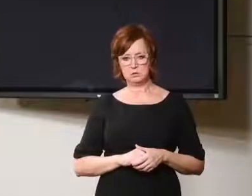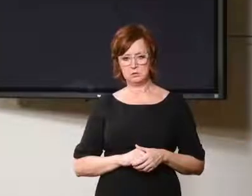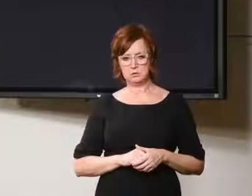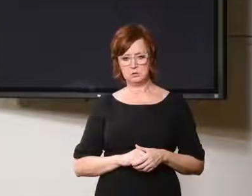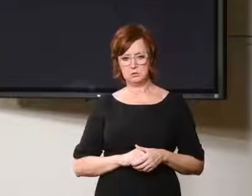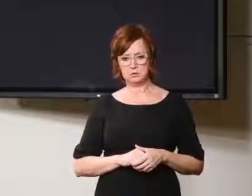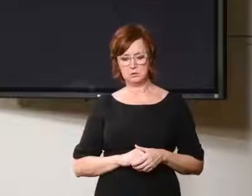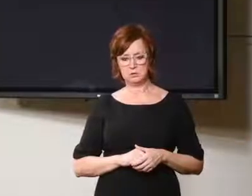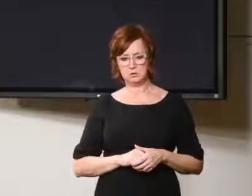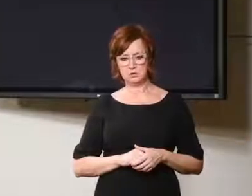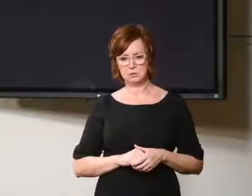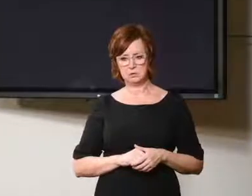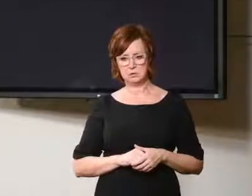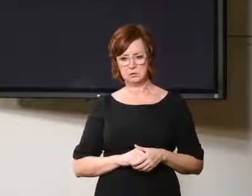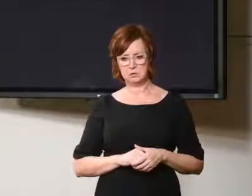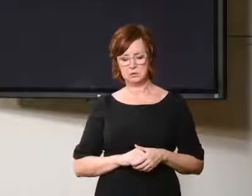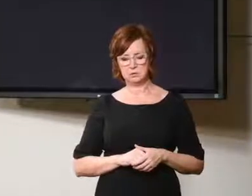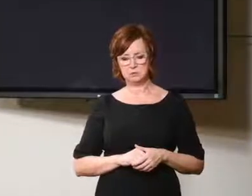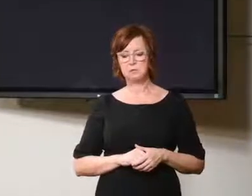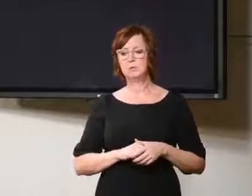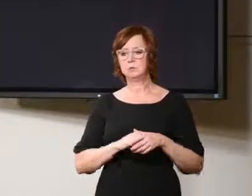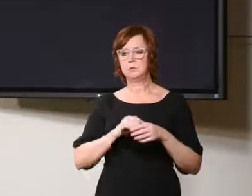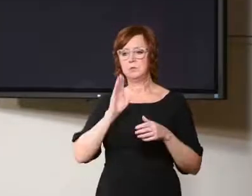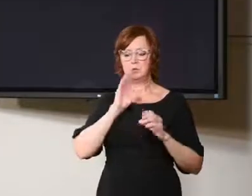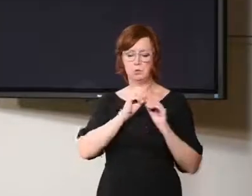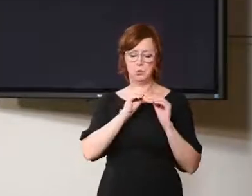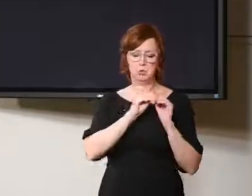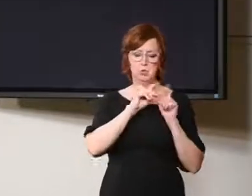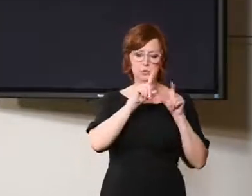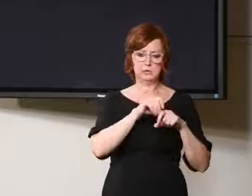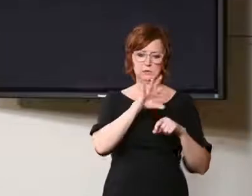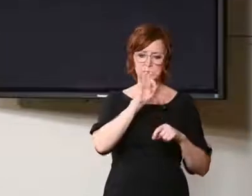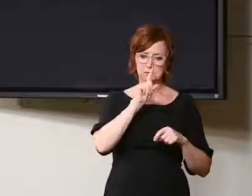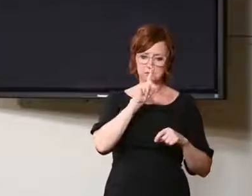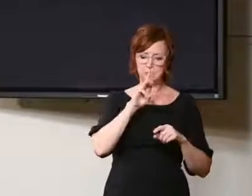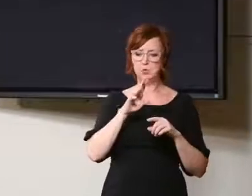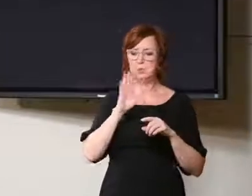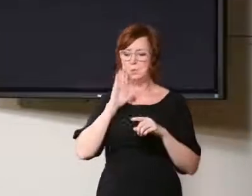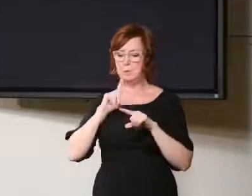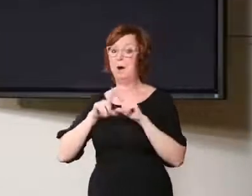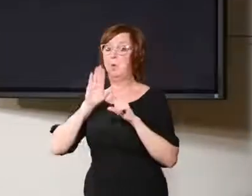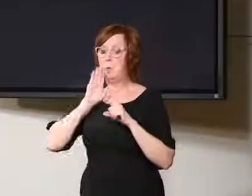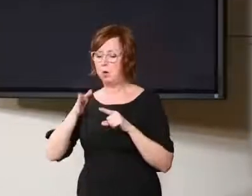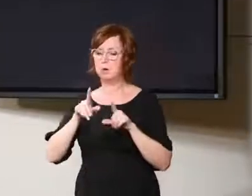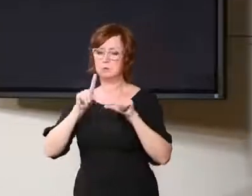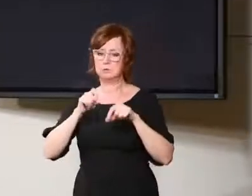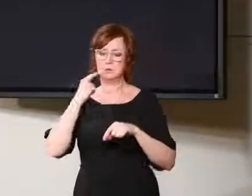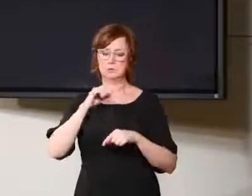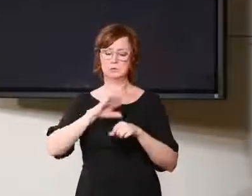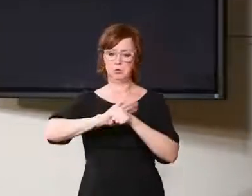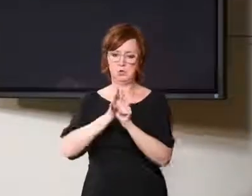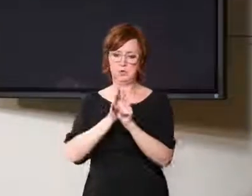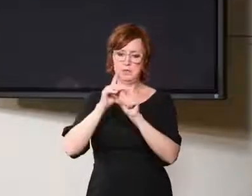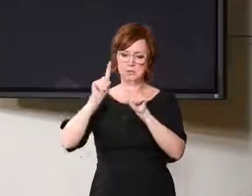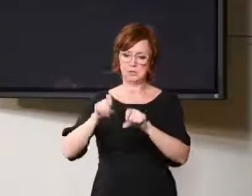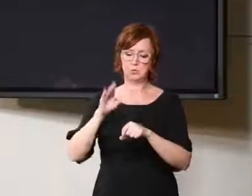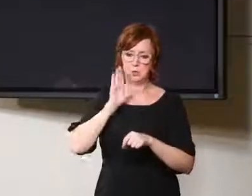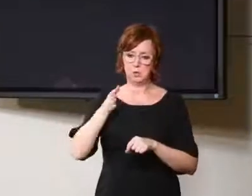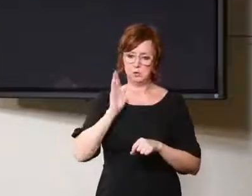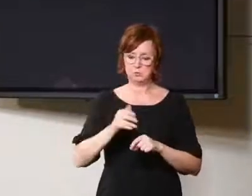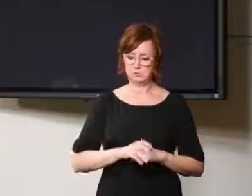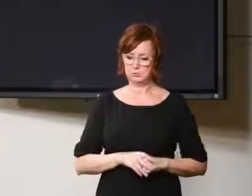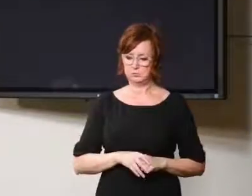for COVID-19 is always done. We can try to get more specific information, but I am aware that testing for COVID-19 is done